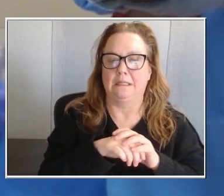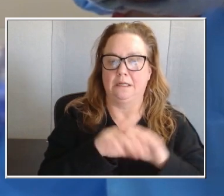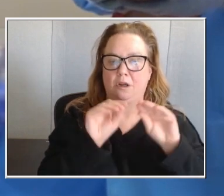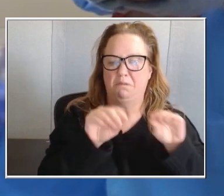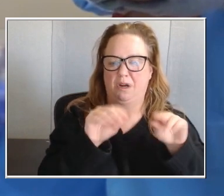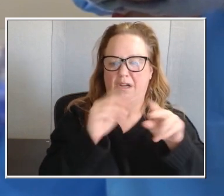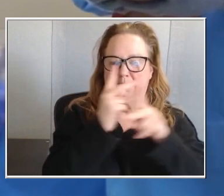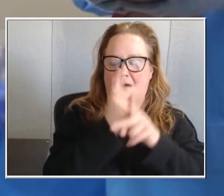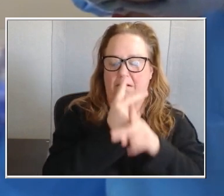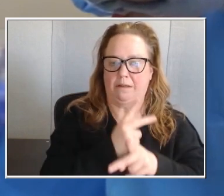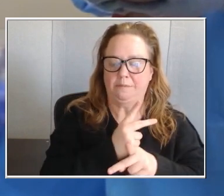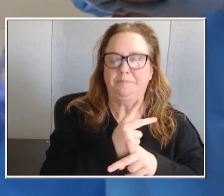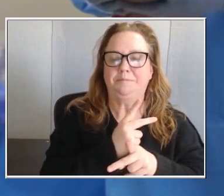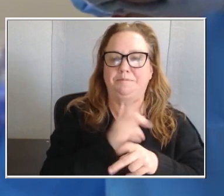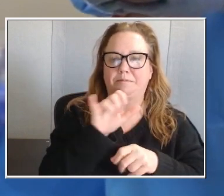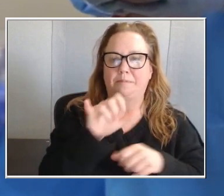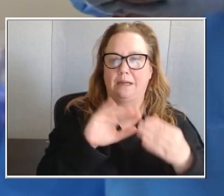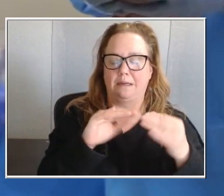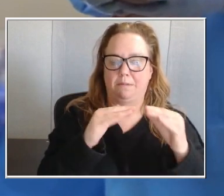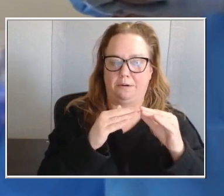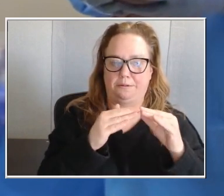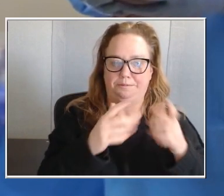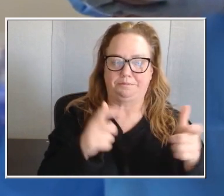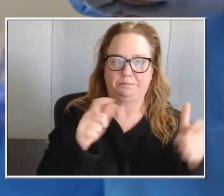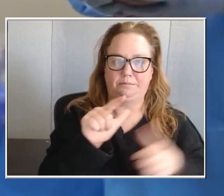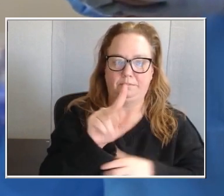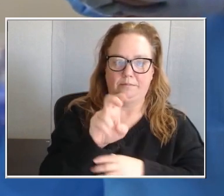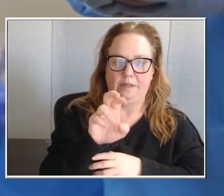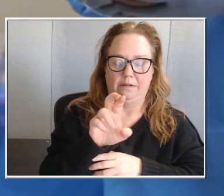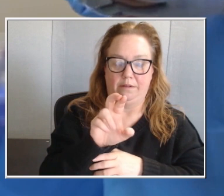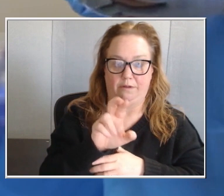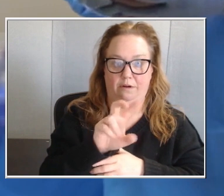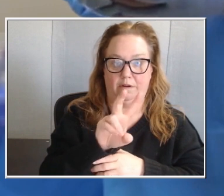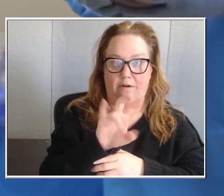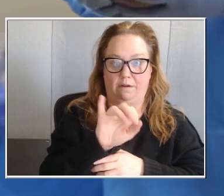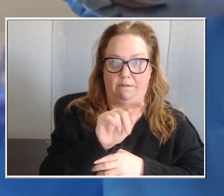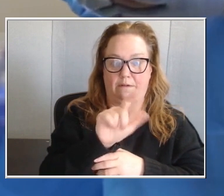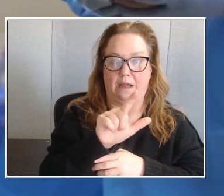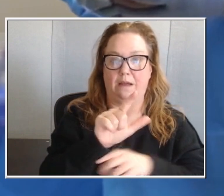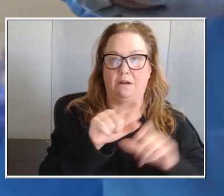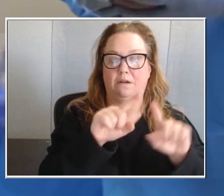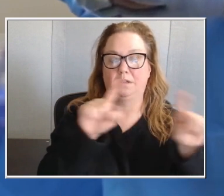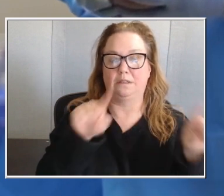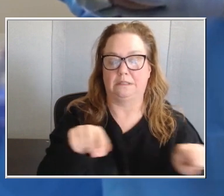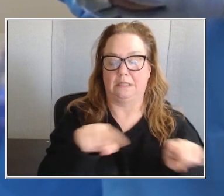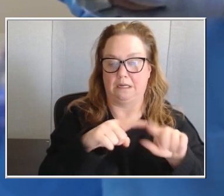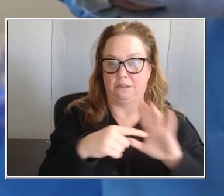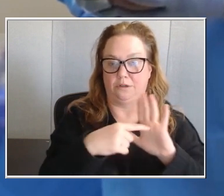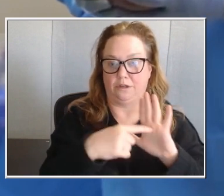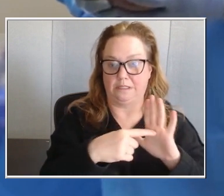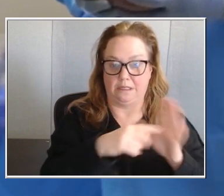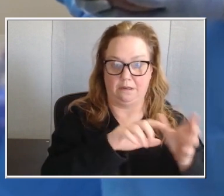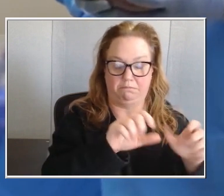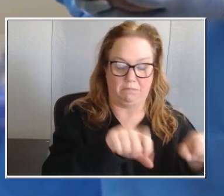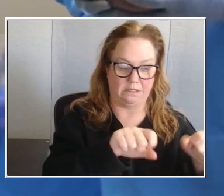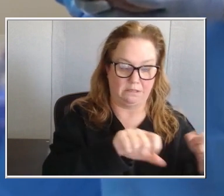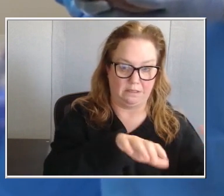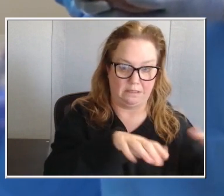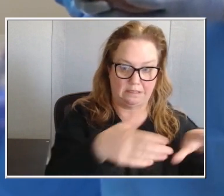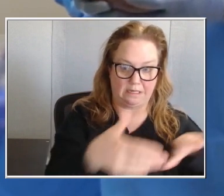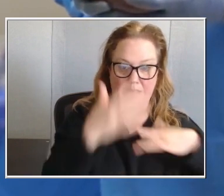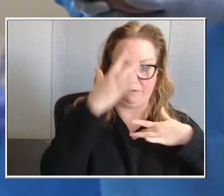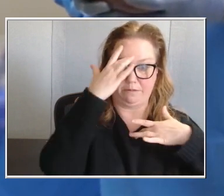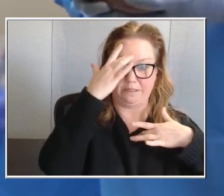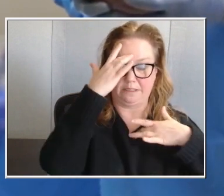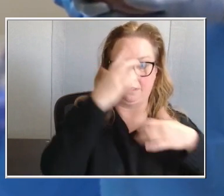calculator. And then that one number is like our biggest liver vital sign. So from that number, we can infer what your chance of dying from liver disease is, and we